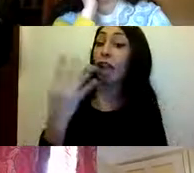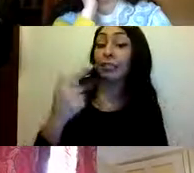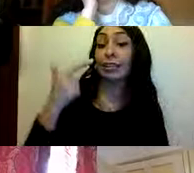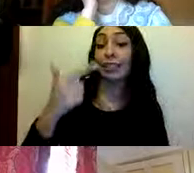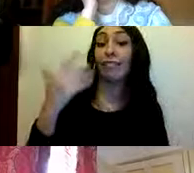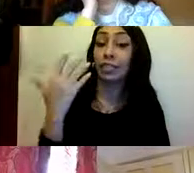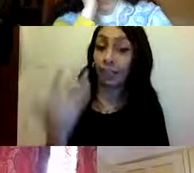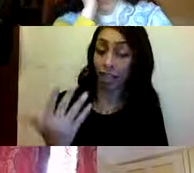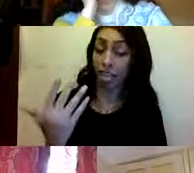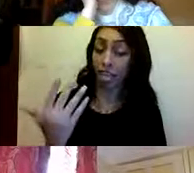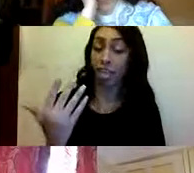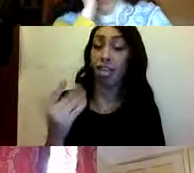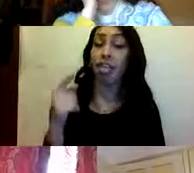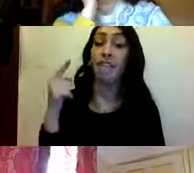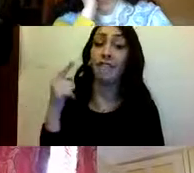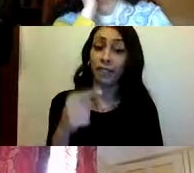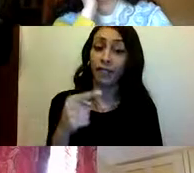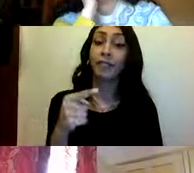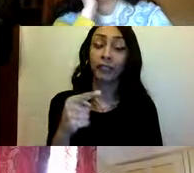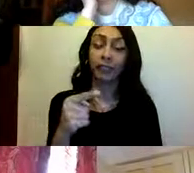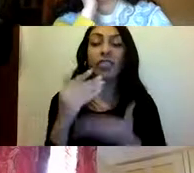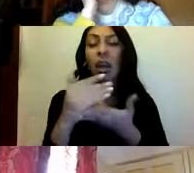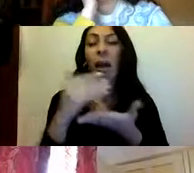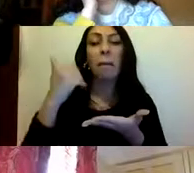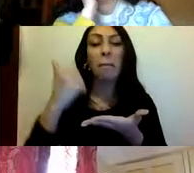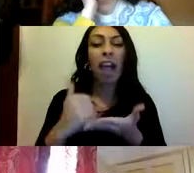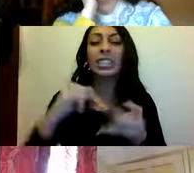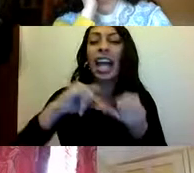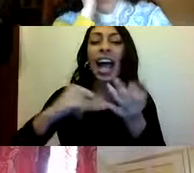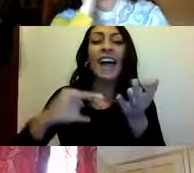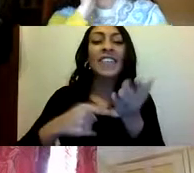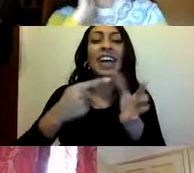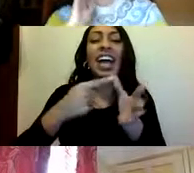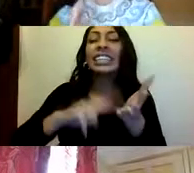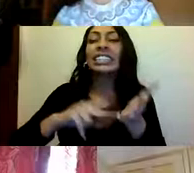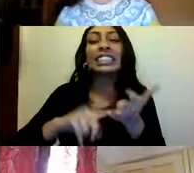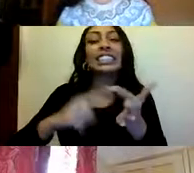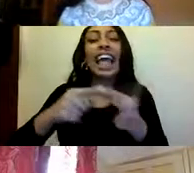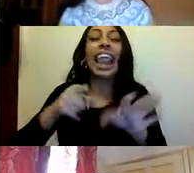1975 when it was part of the Stanley Royd Hospital. And